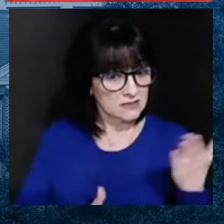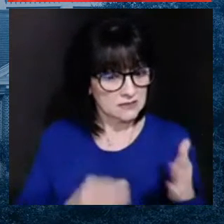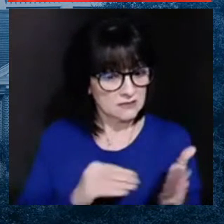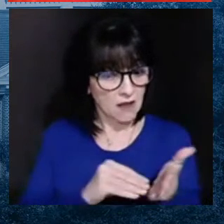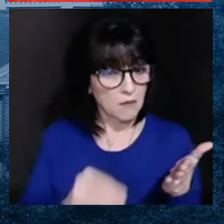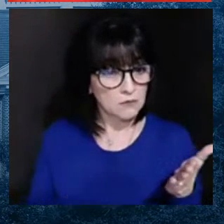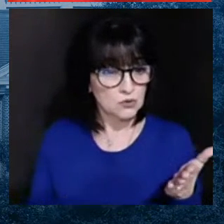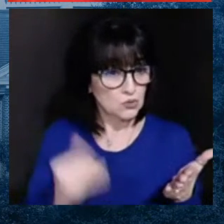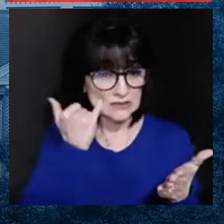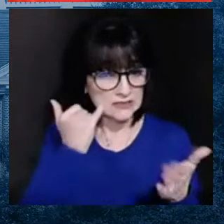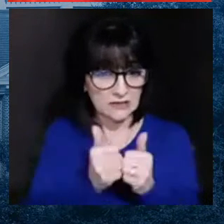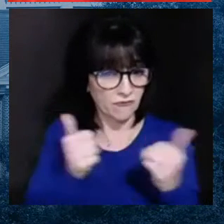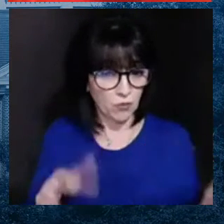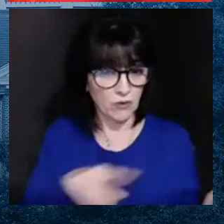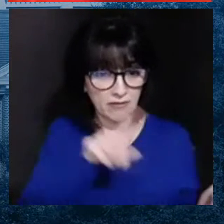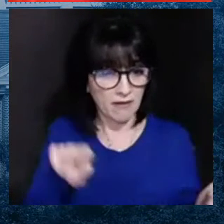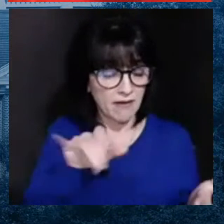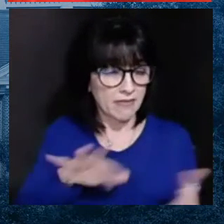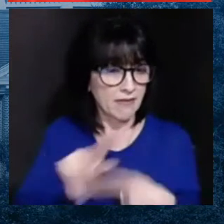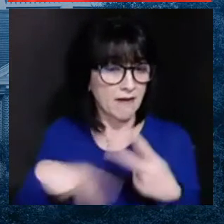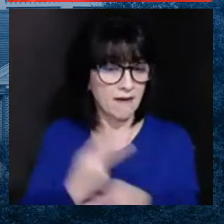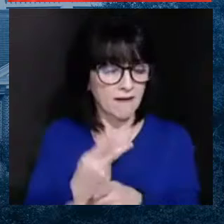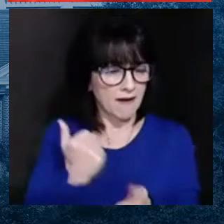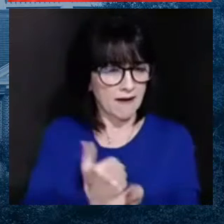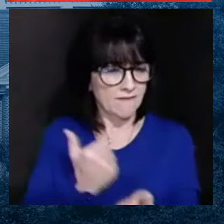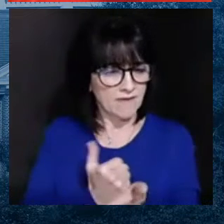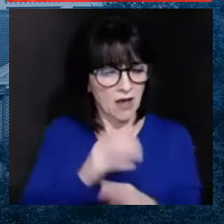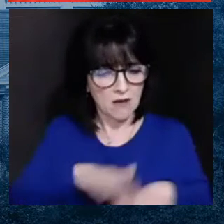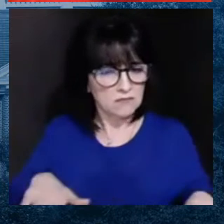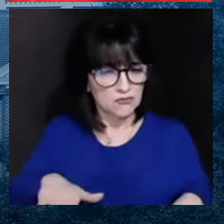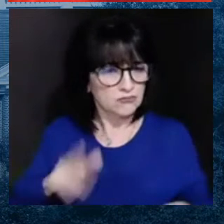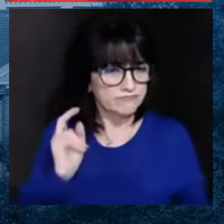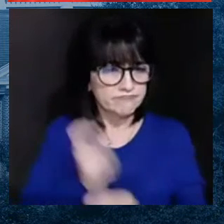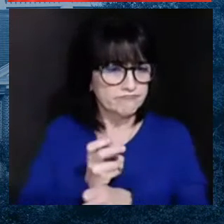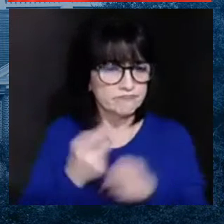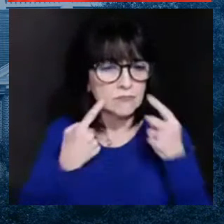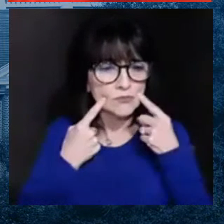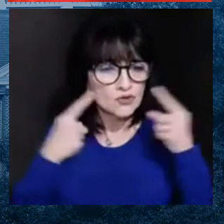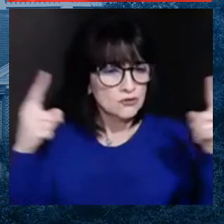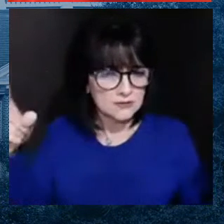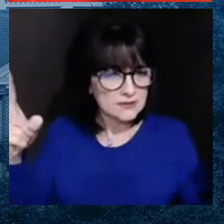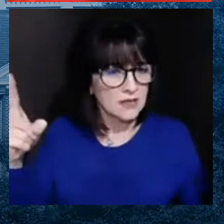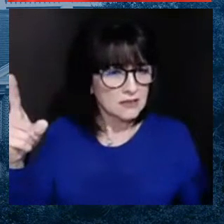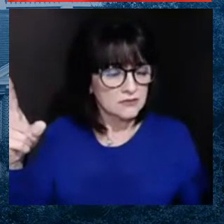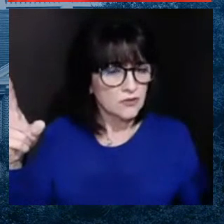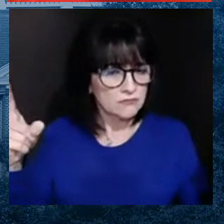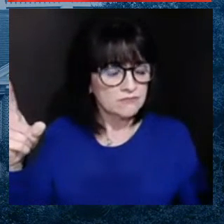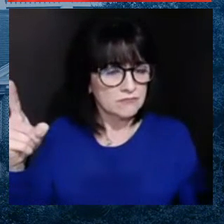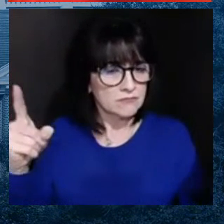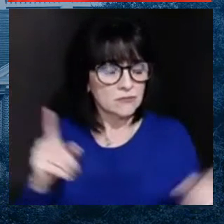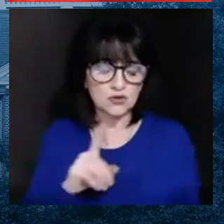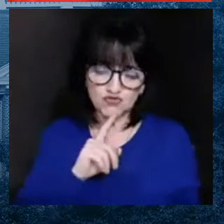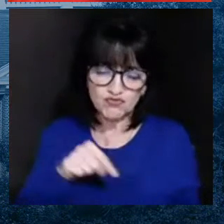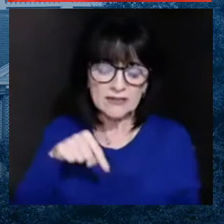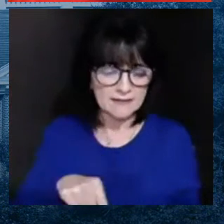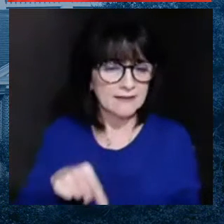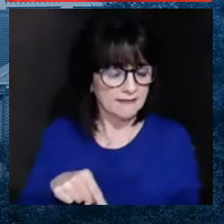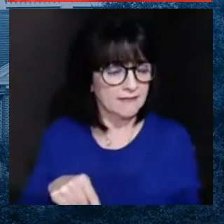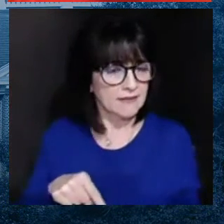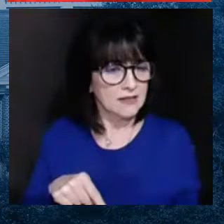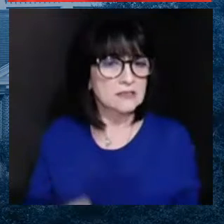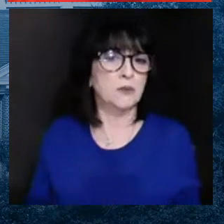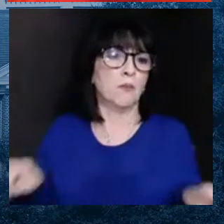and not, and incredibly important. So this is an incredibly important award. We have